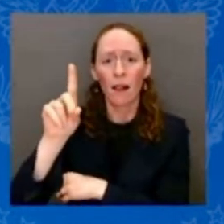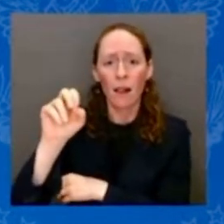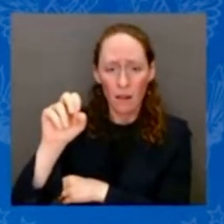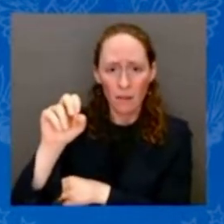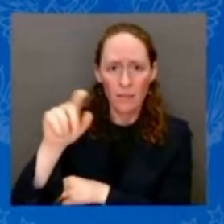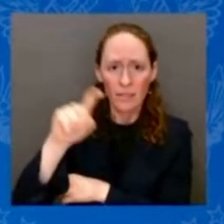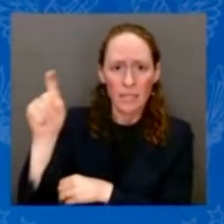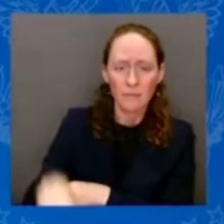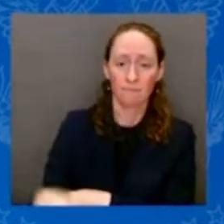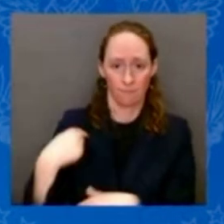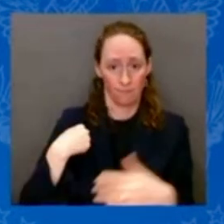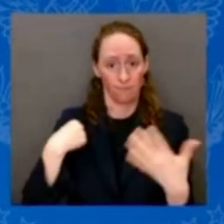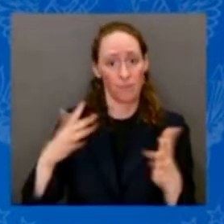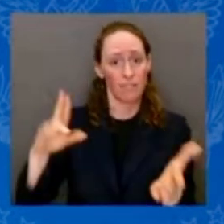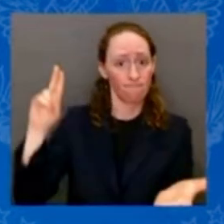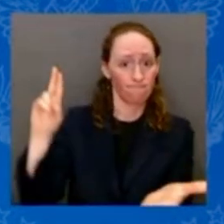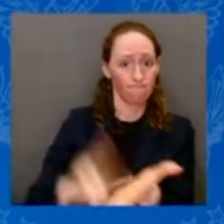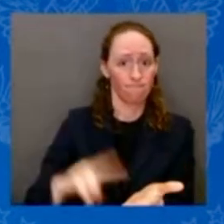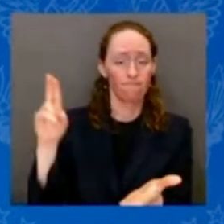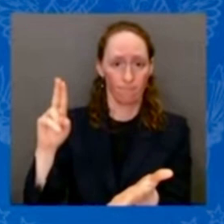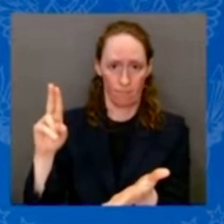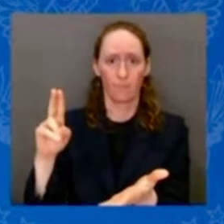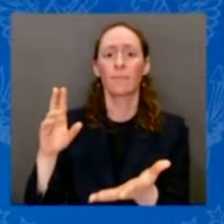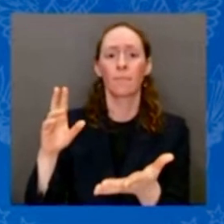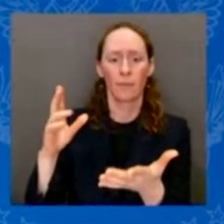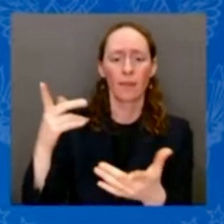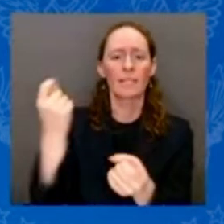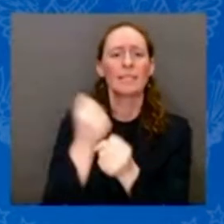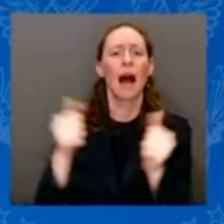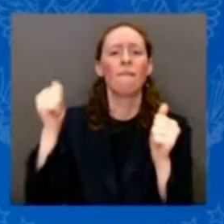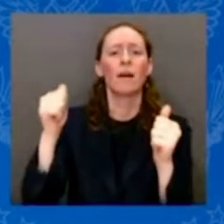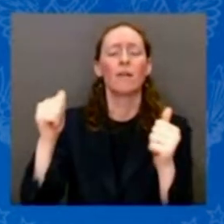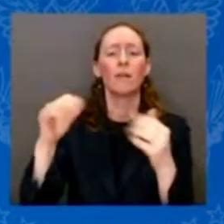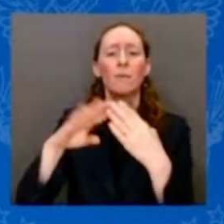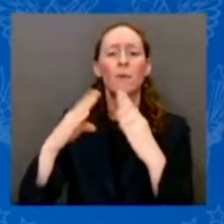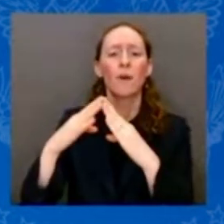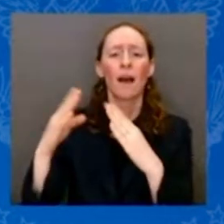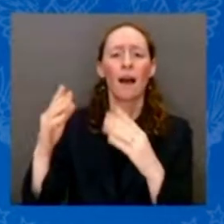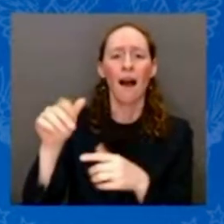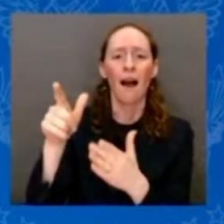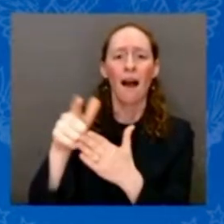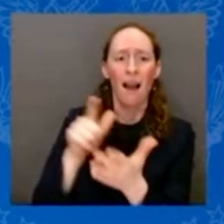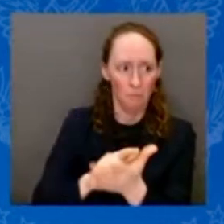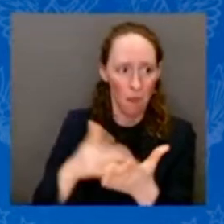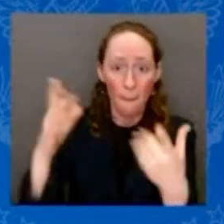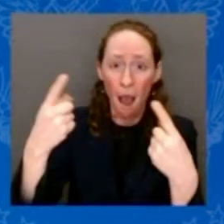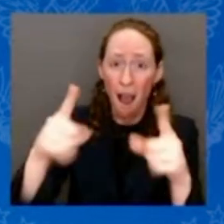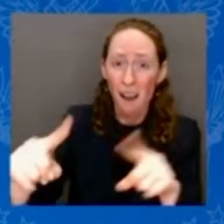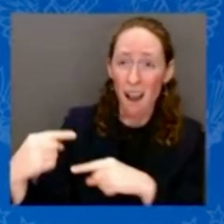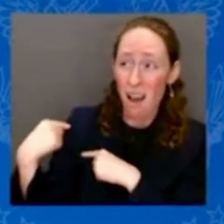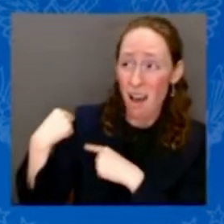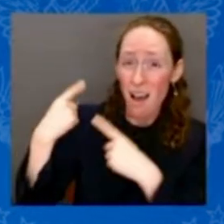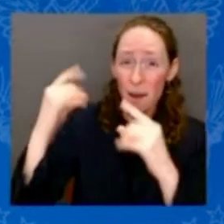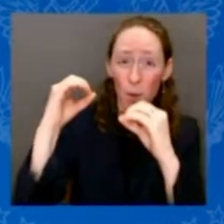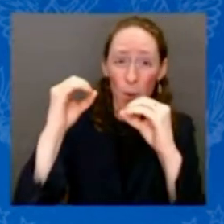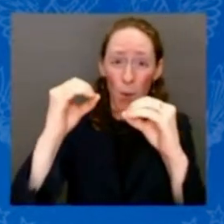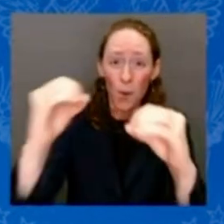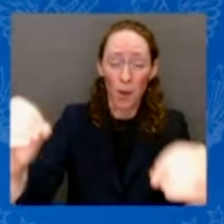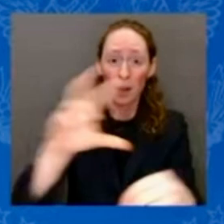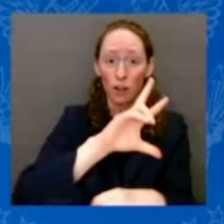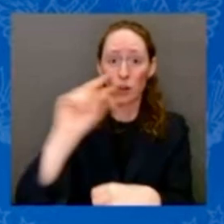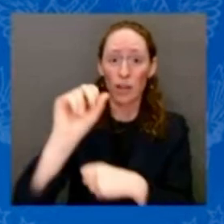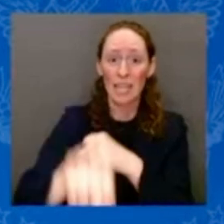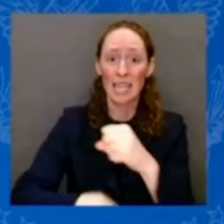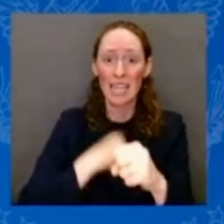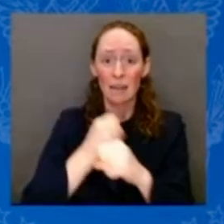Communities Act, the most significant gun safety law in almost 30 years. That was in addition to me signing more executive actions to